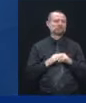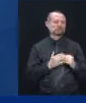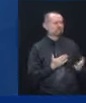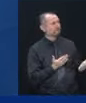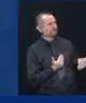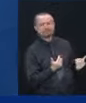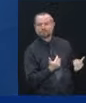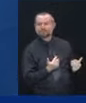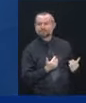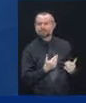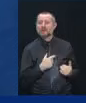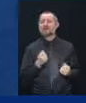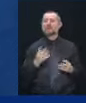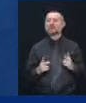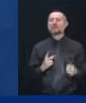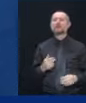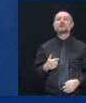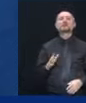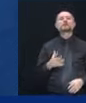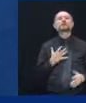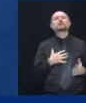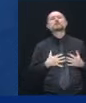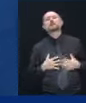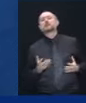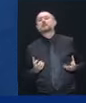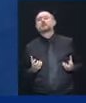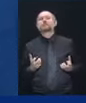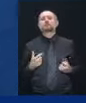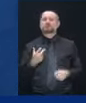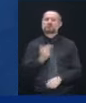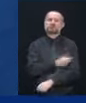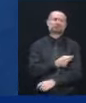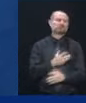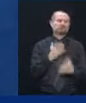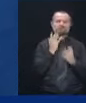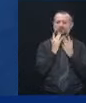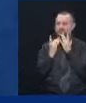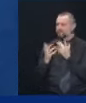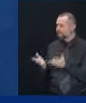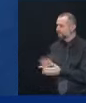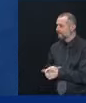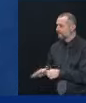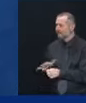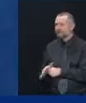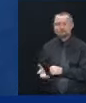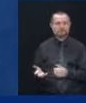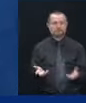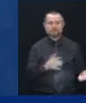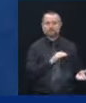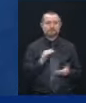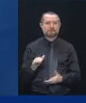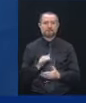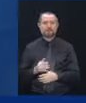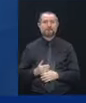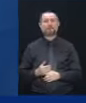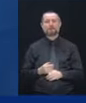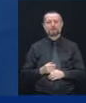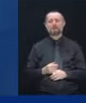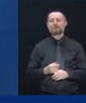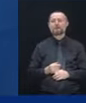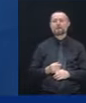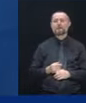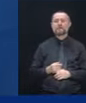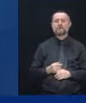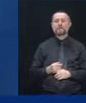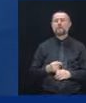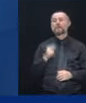people chasing a very rare and precious resource, the available doses.